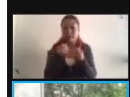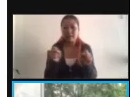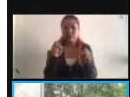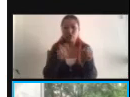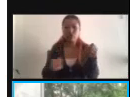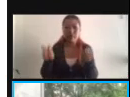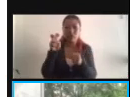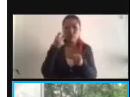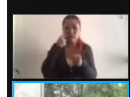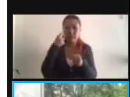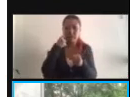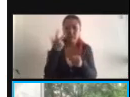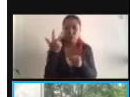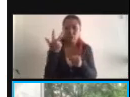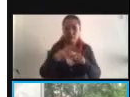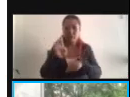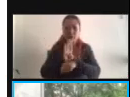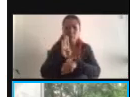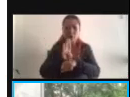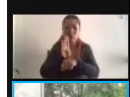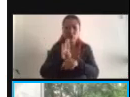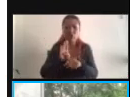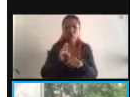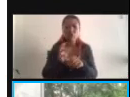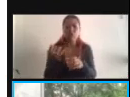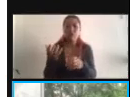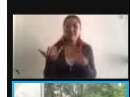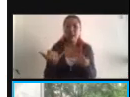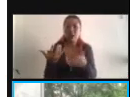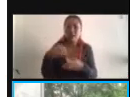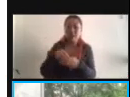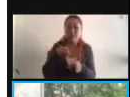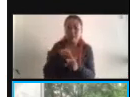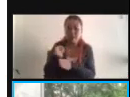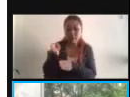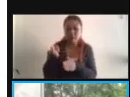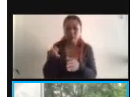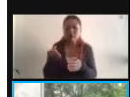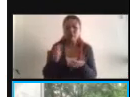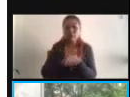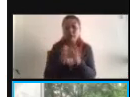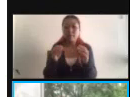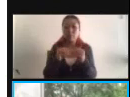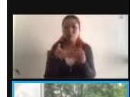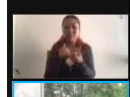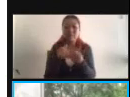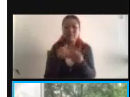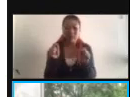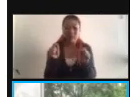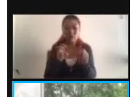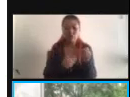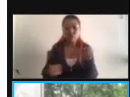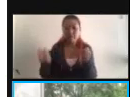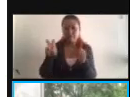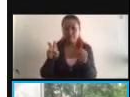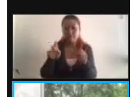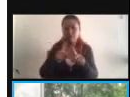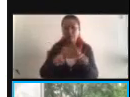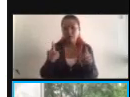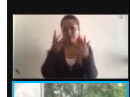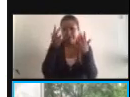vehicle participation, we are making that more and more of a safer travel.